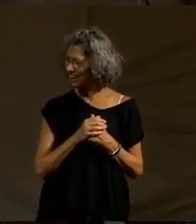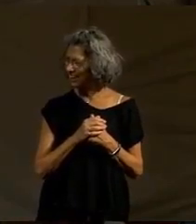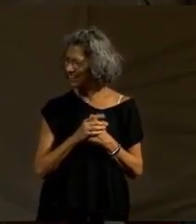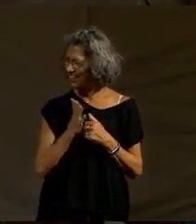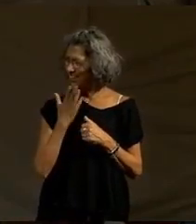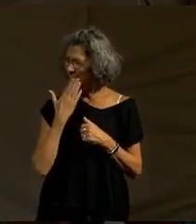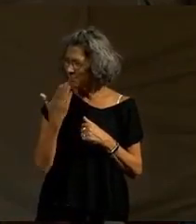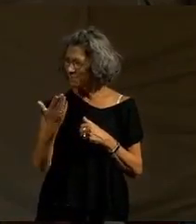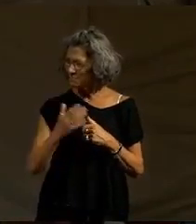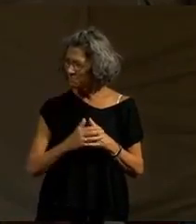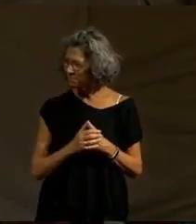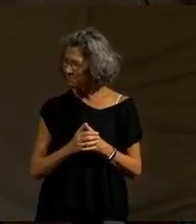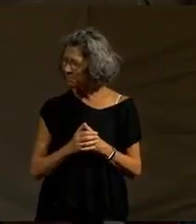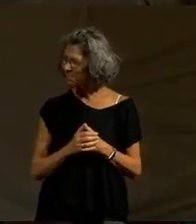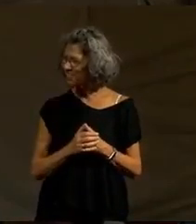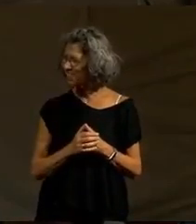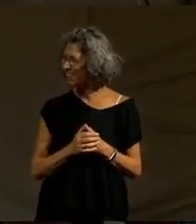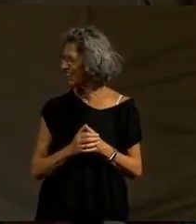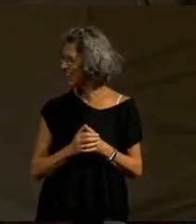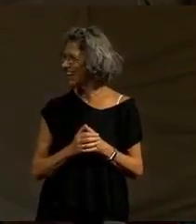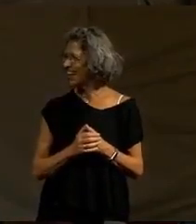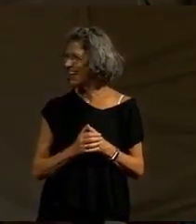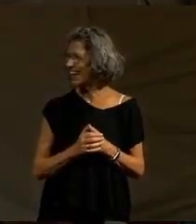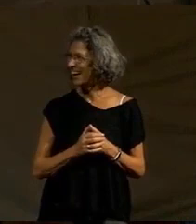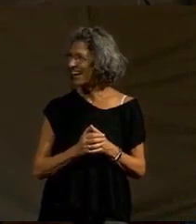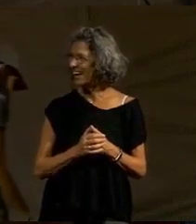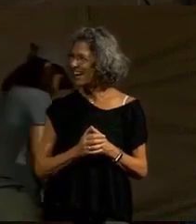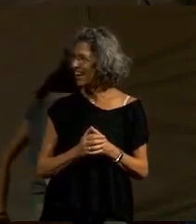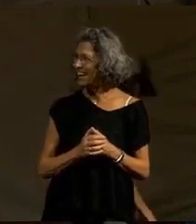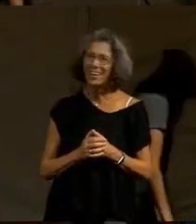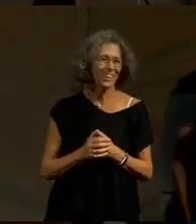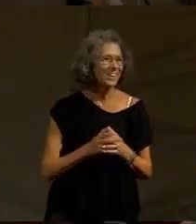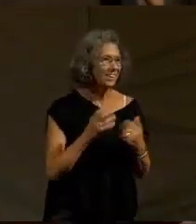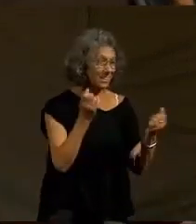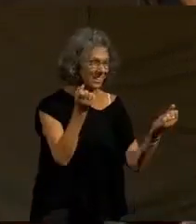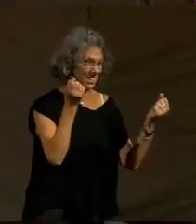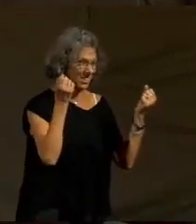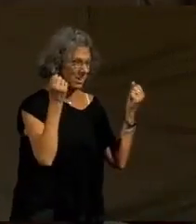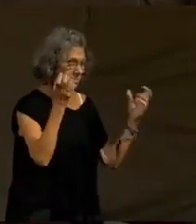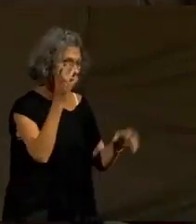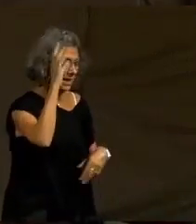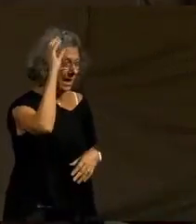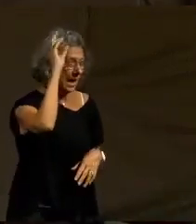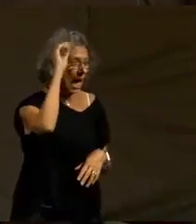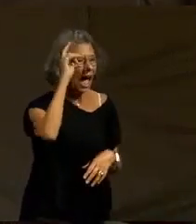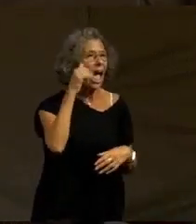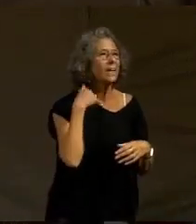Thanks so much. You know, a lot of guys, they go unplugged. I never plugged in.